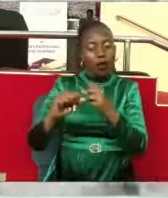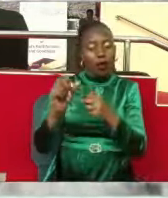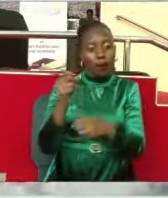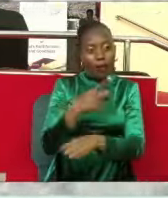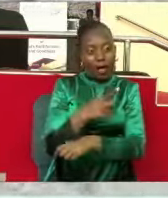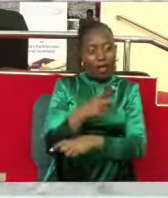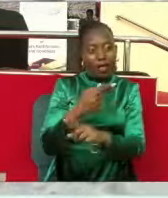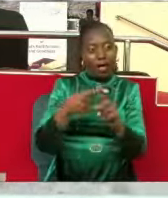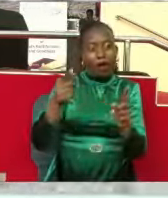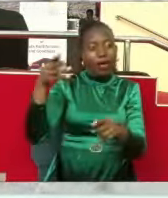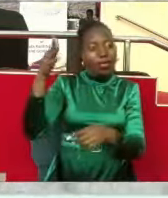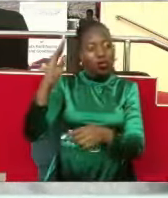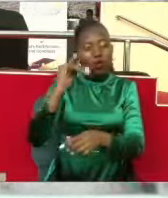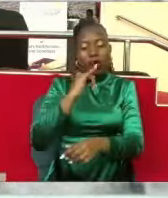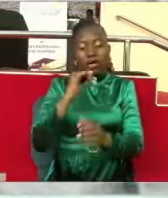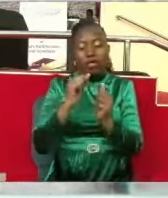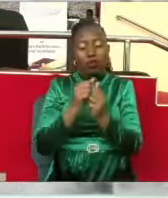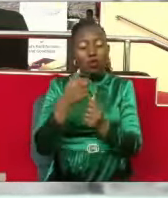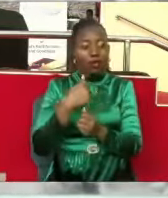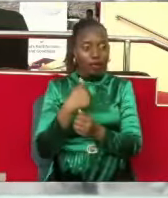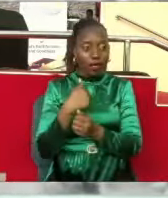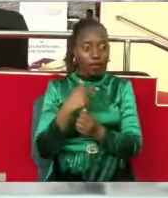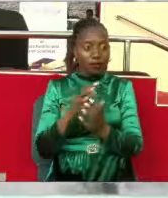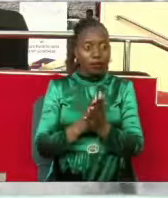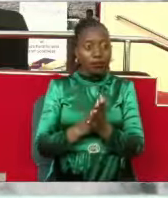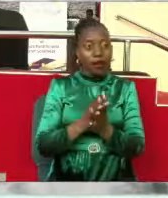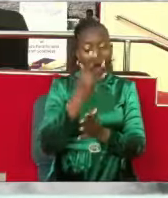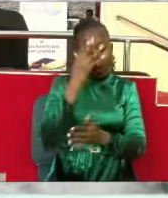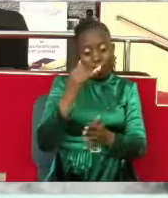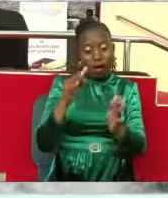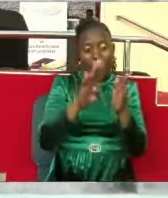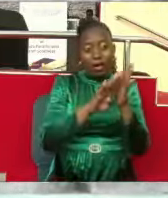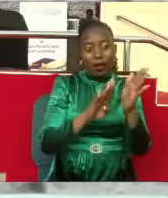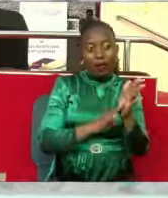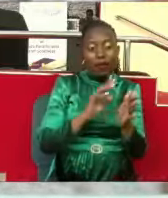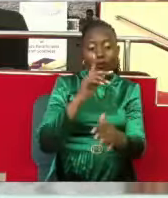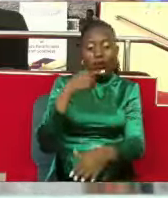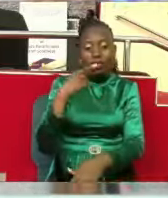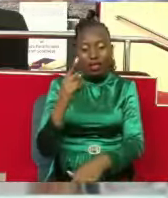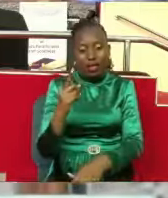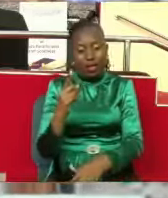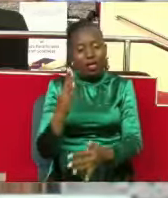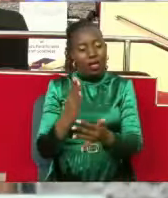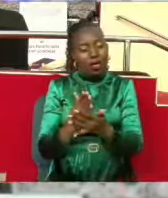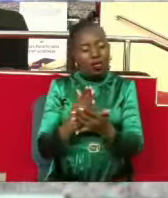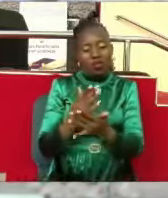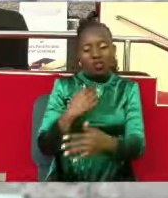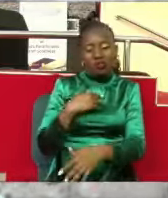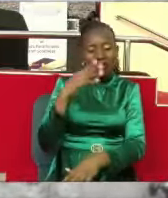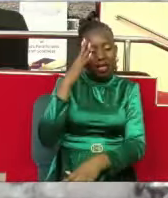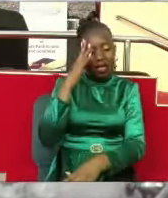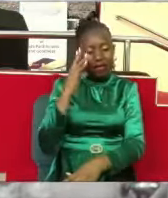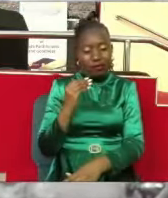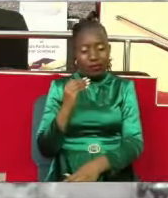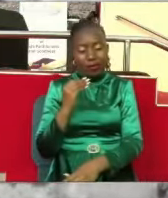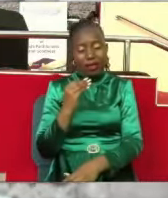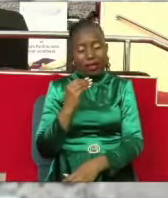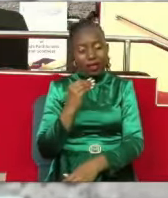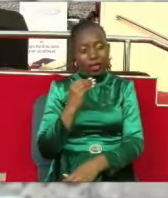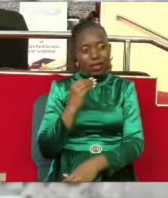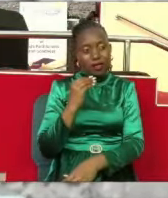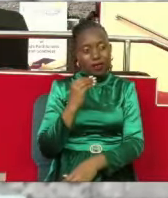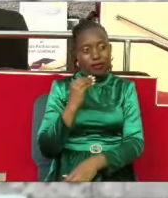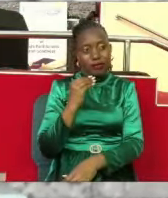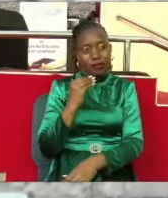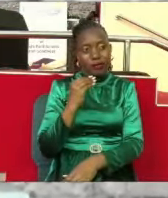oh God, are with me. Lakini Mungu uko pamoja nami. Because the Bible says, even though I walk through. Biblia inasema hata